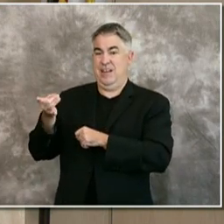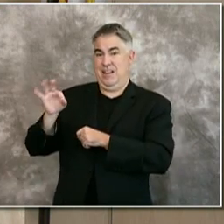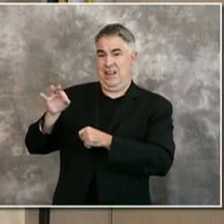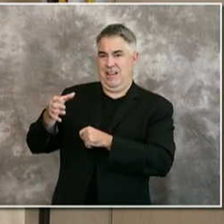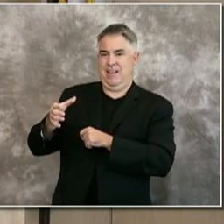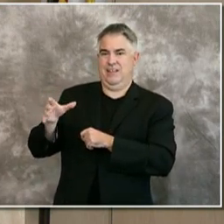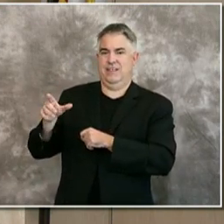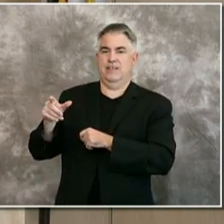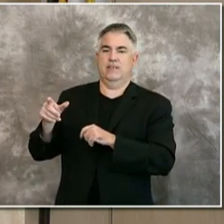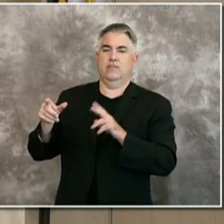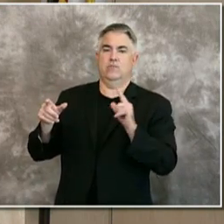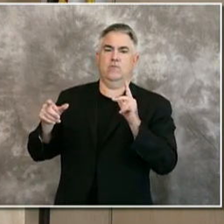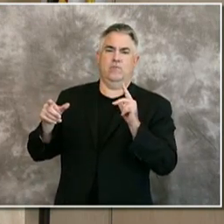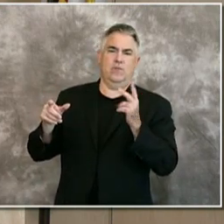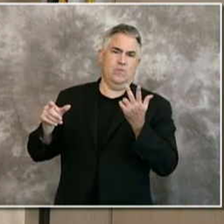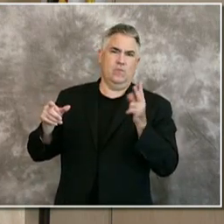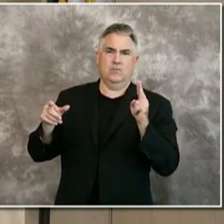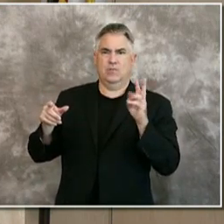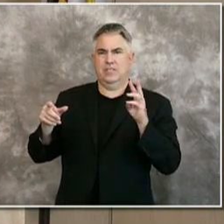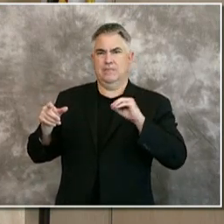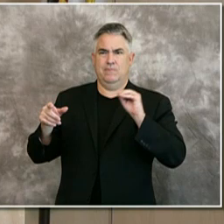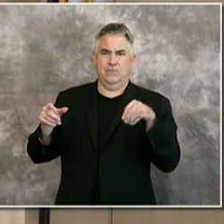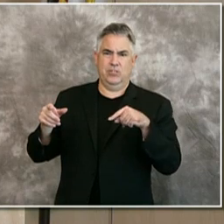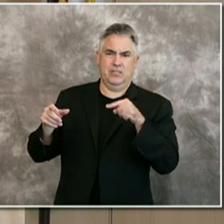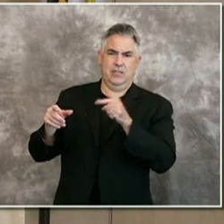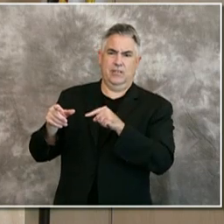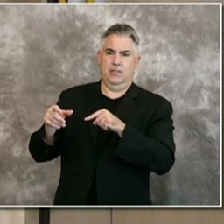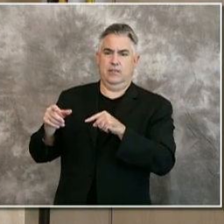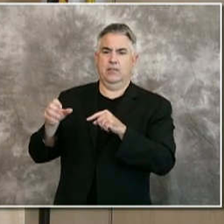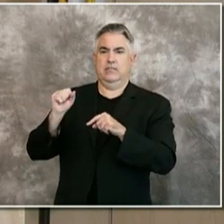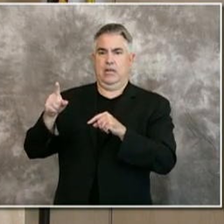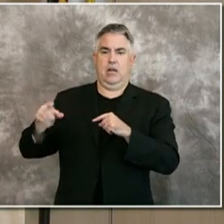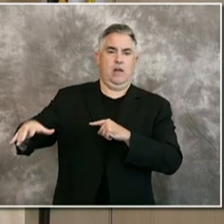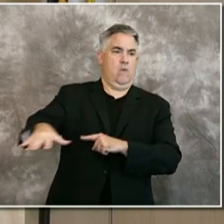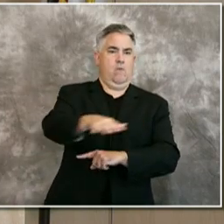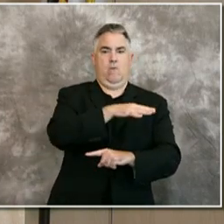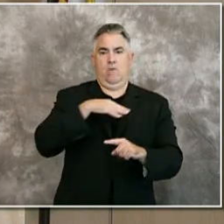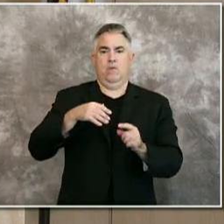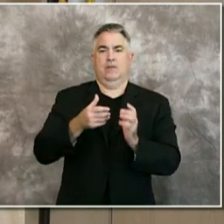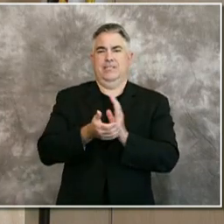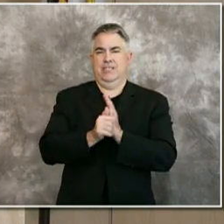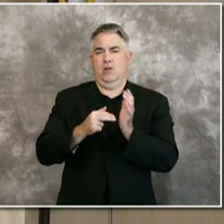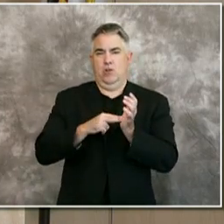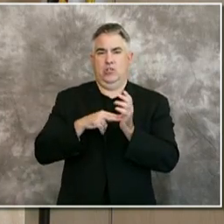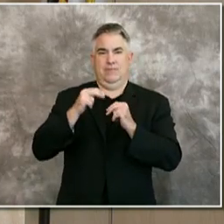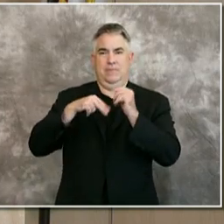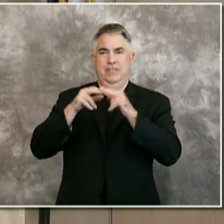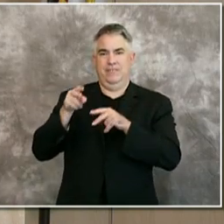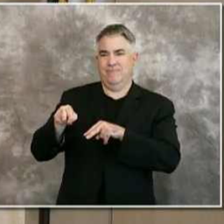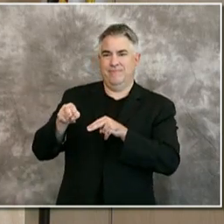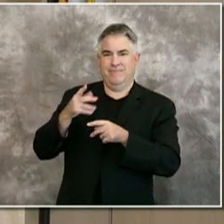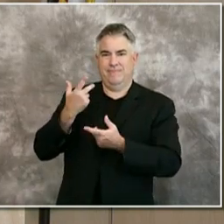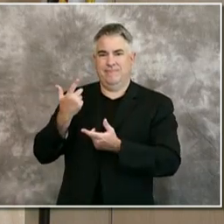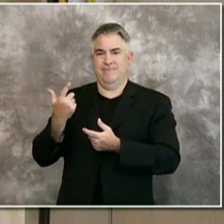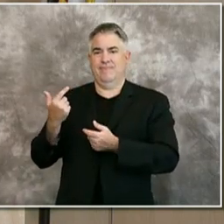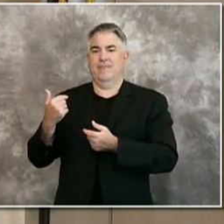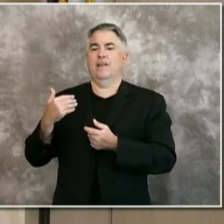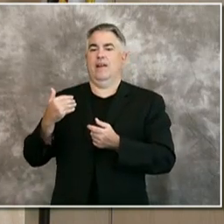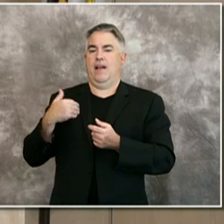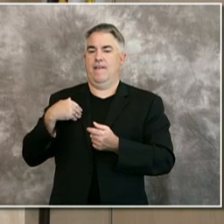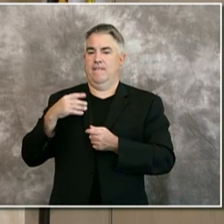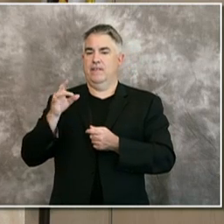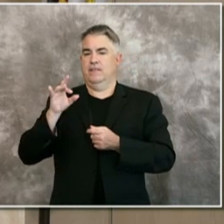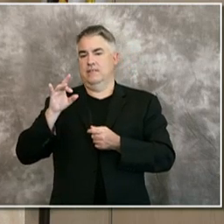or 26% are in our San Diego skilled nursing facilities. And we have a total of 86 in